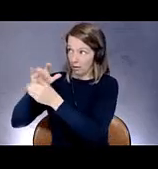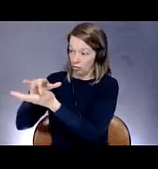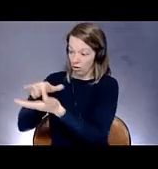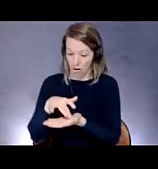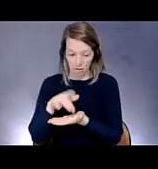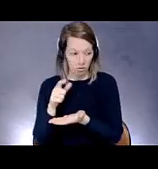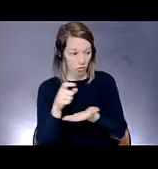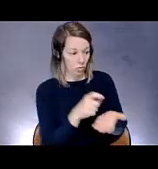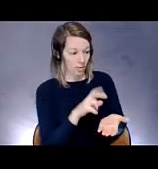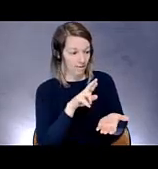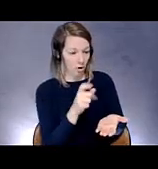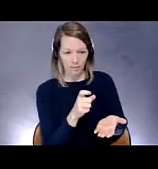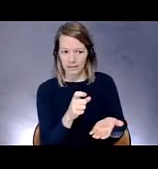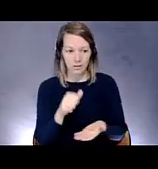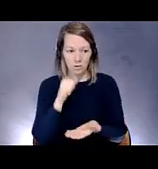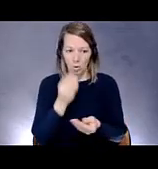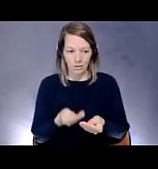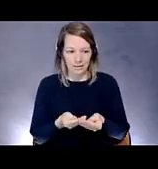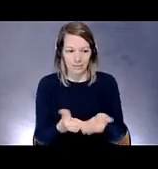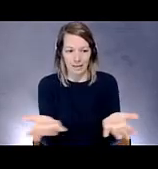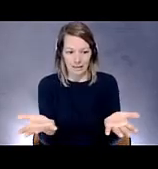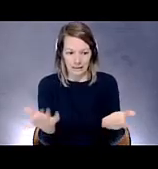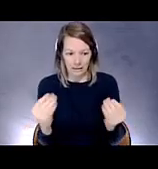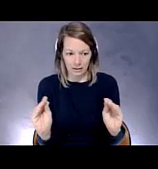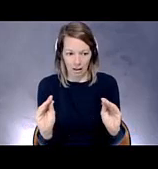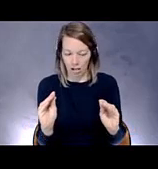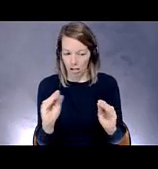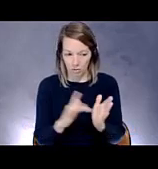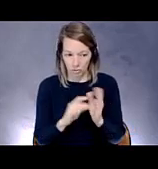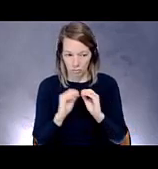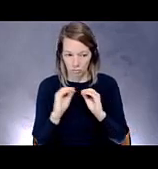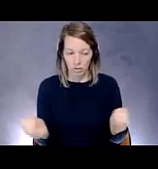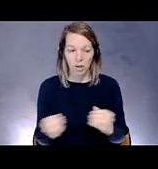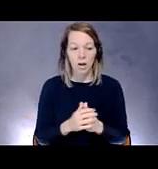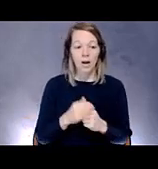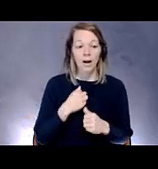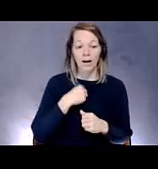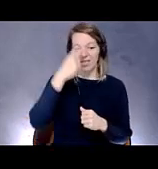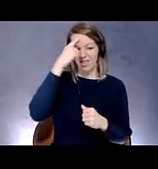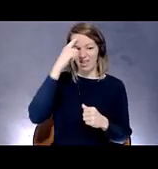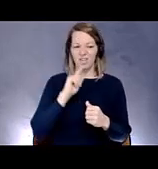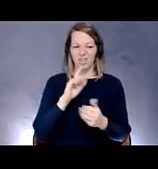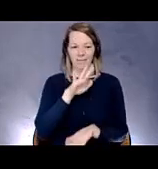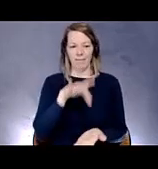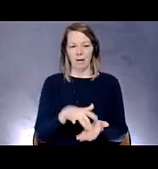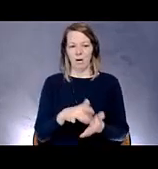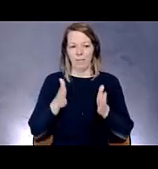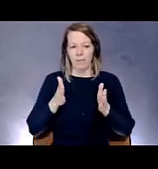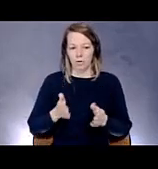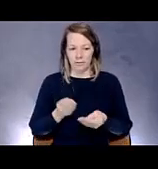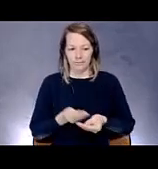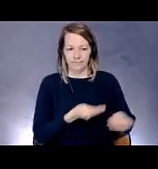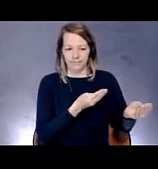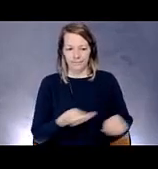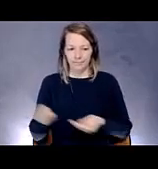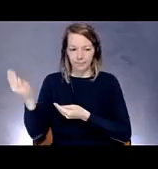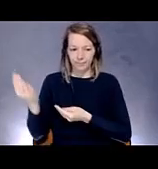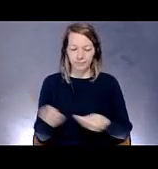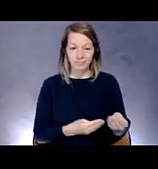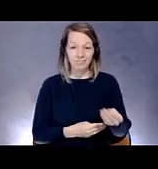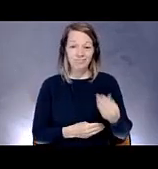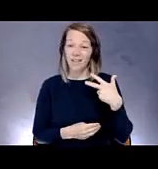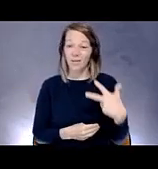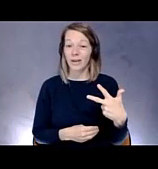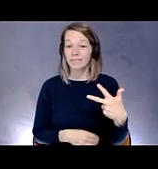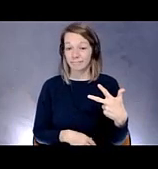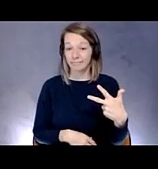to the pharmacy. They don't dispense drugs. What I think of them as the classic middlemen. And there's really only 3 of them